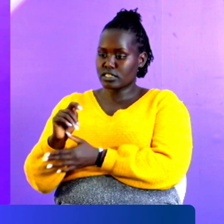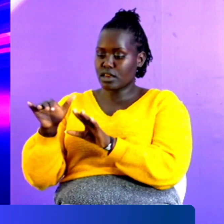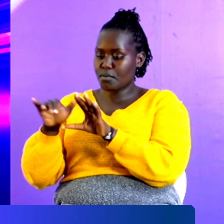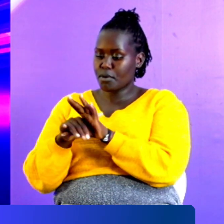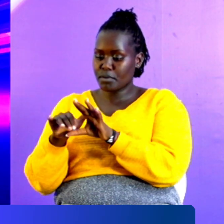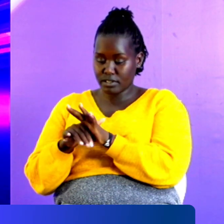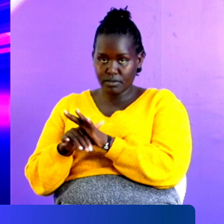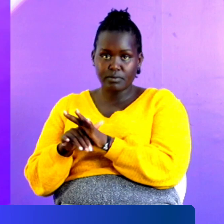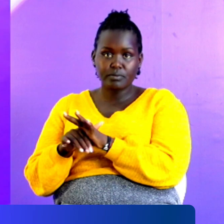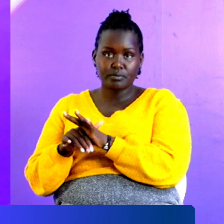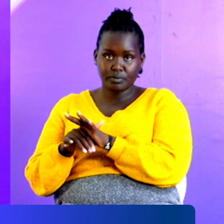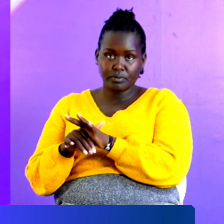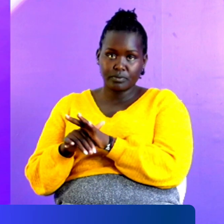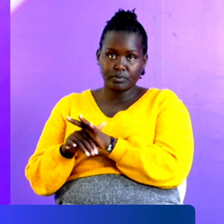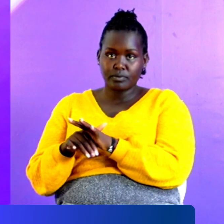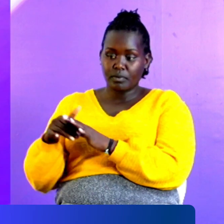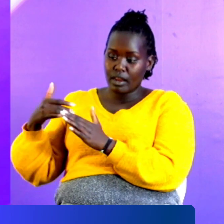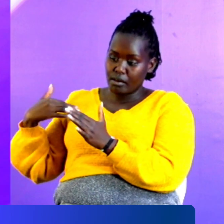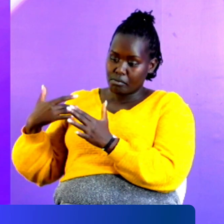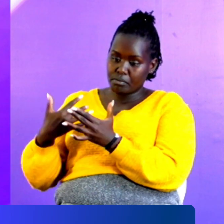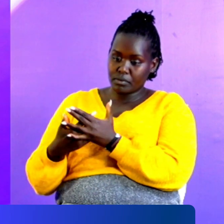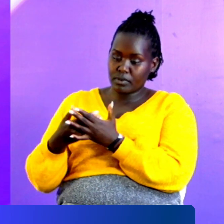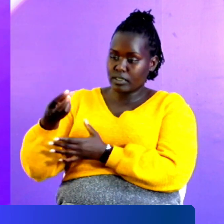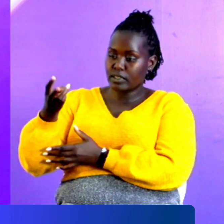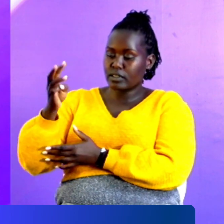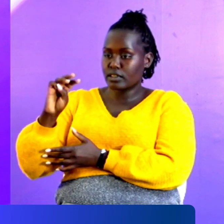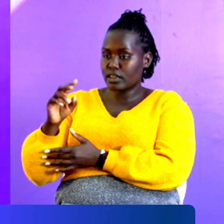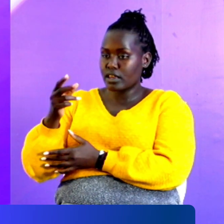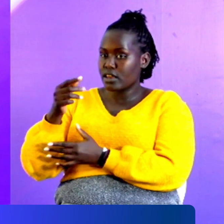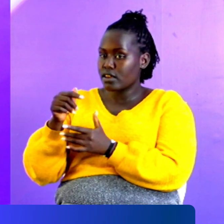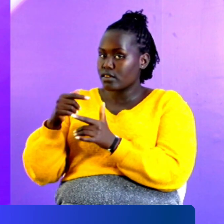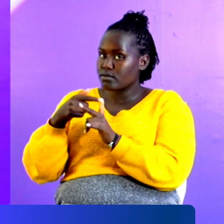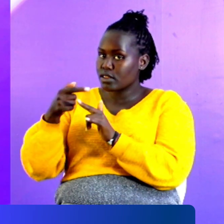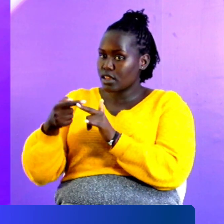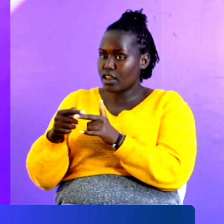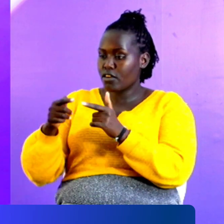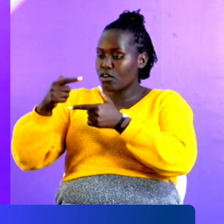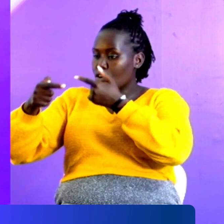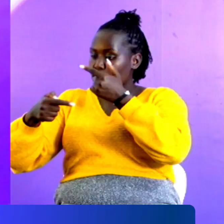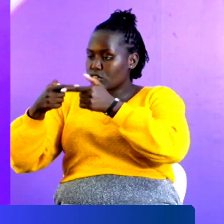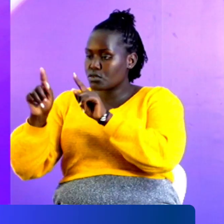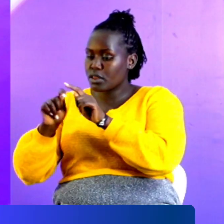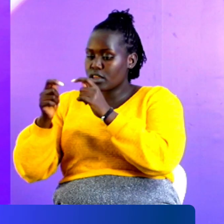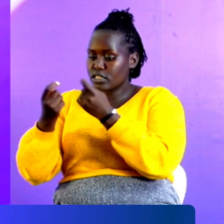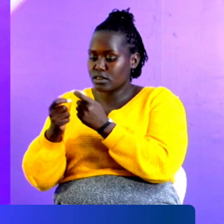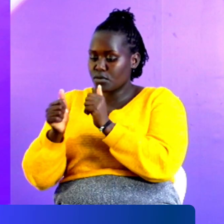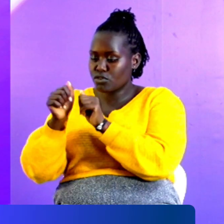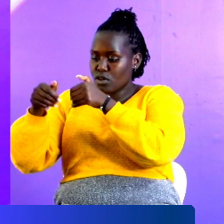Okay. Since then, yes, I have consistently, together with the team that we left Inject